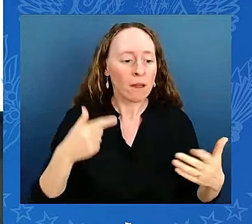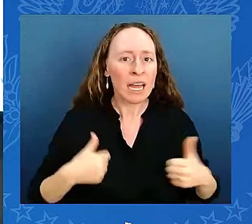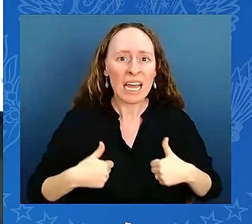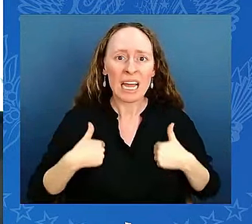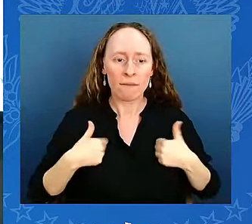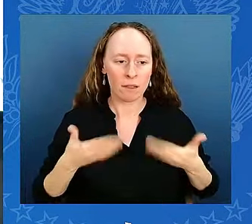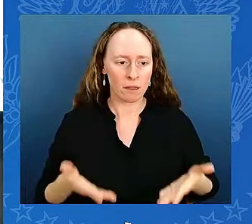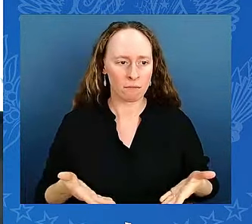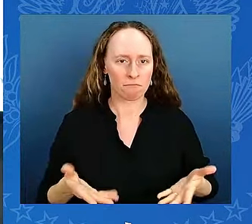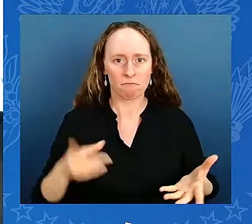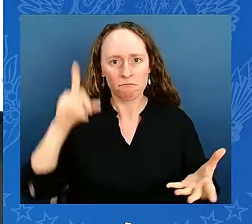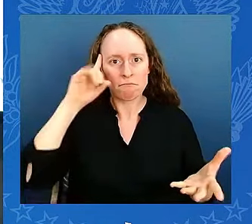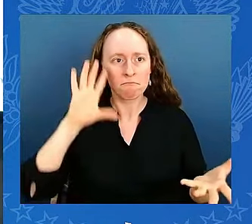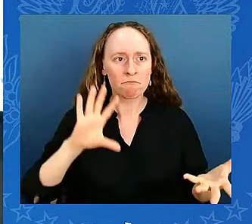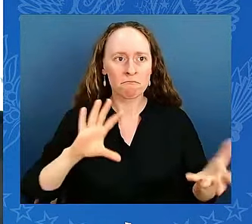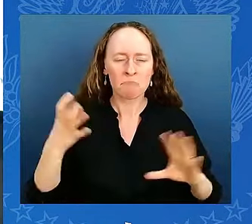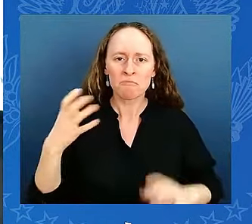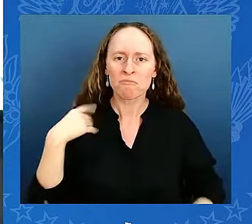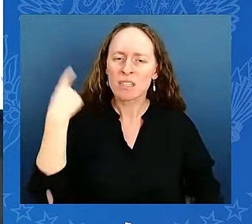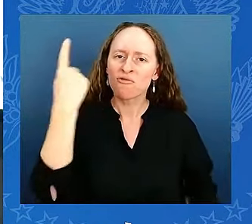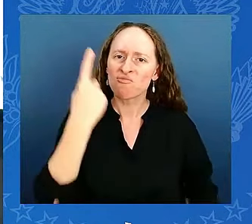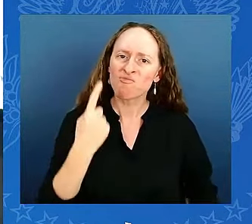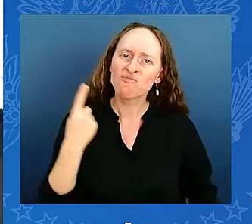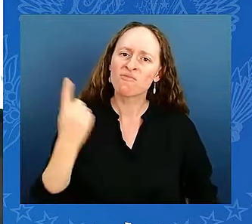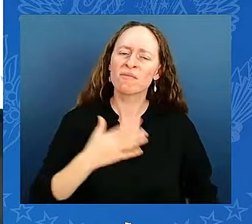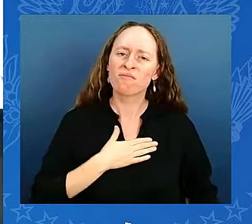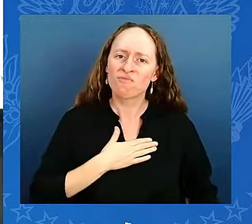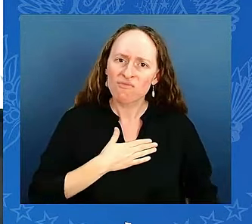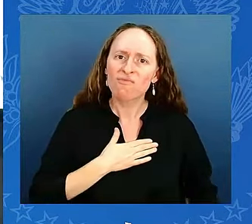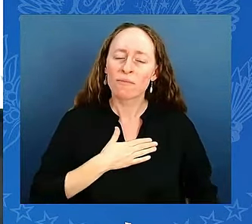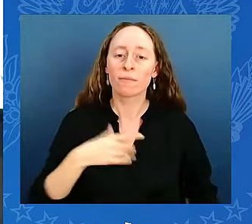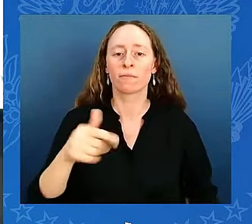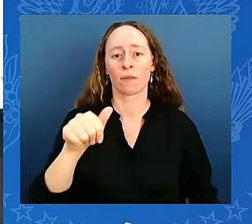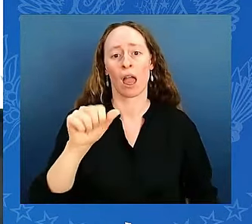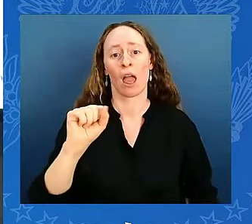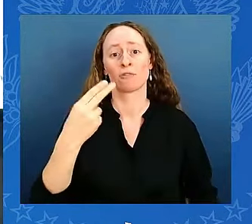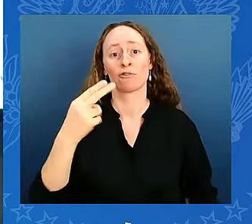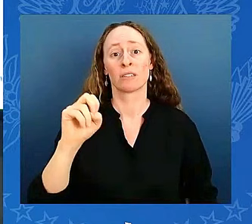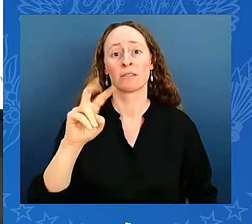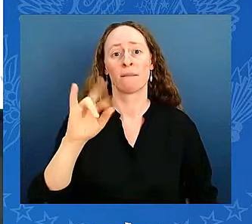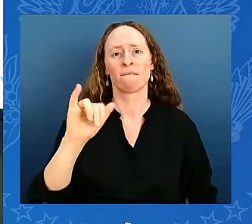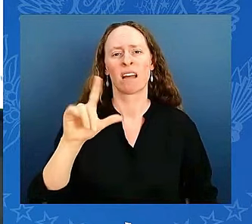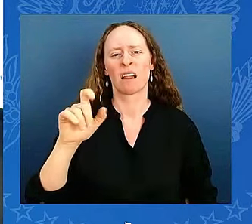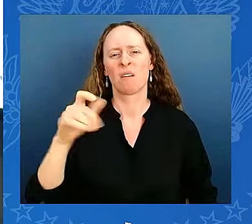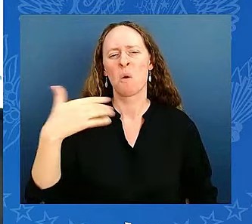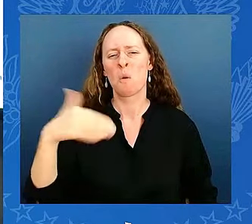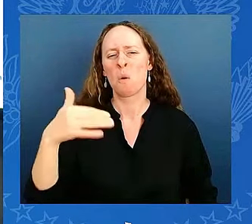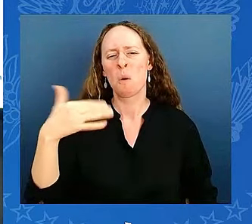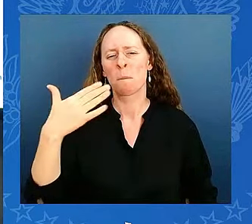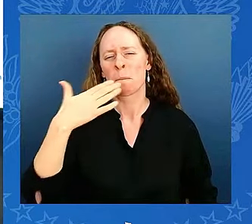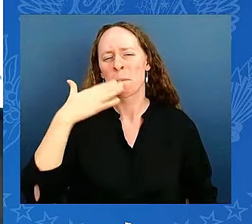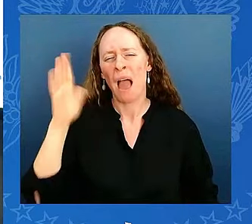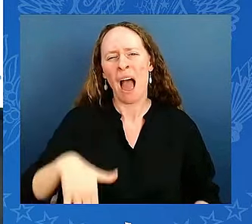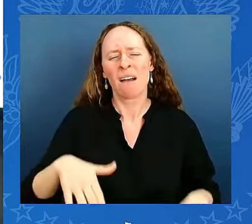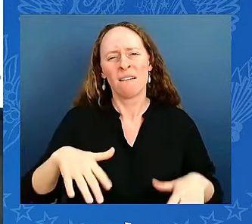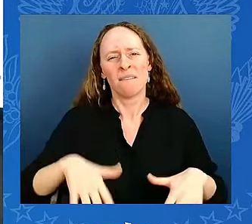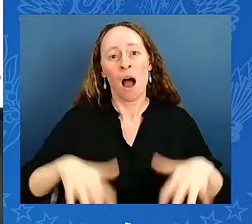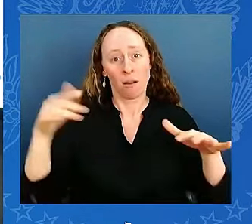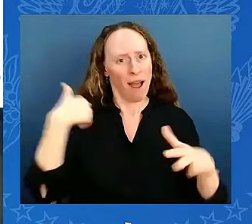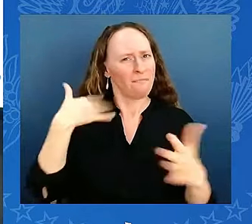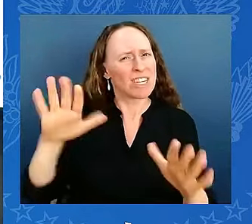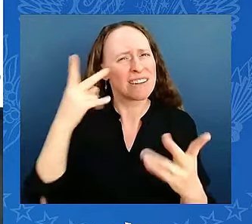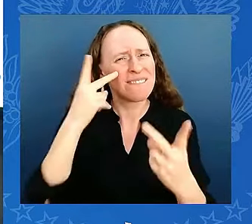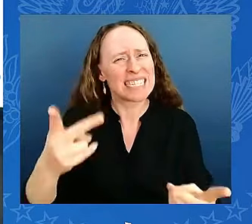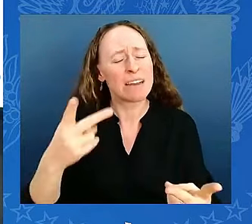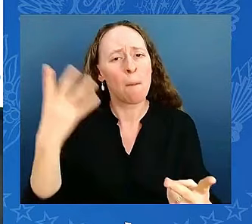Asheville was underwater. Much of it was underwater. It was a beautiful, beautiful part of the country. I've been to Asheville before. It's a magnificent part of